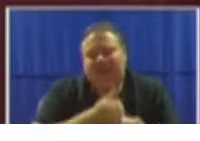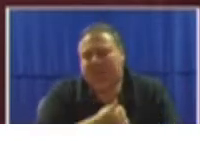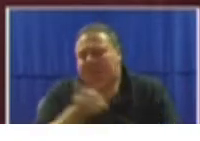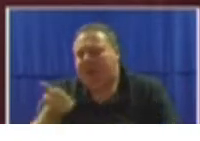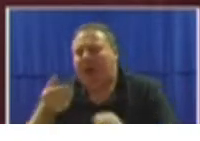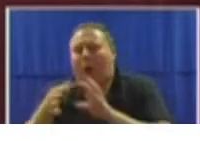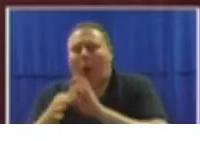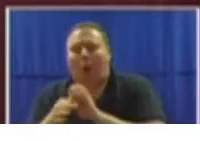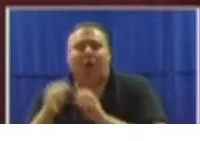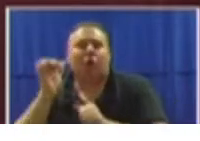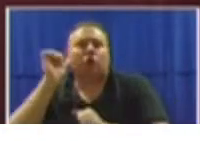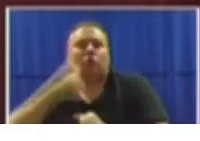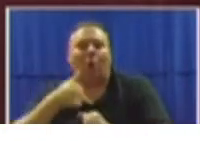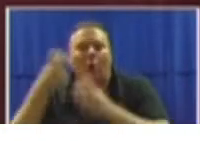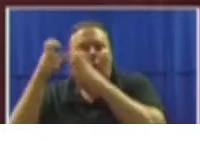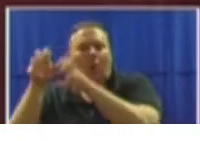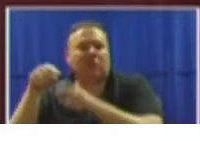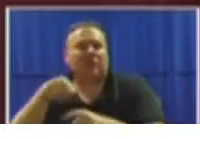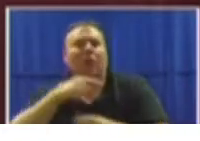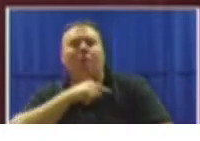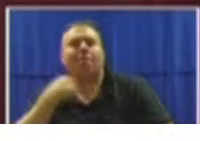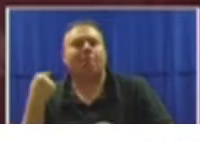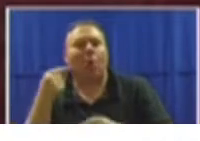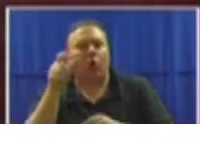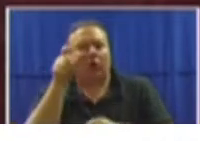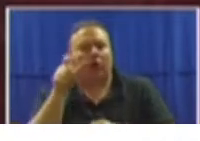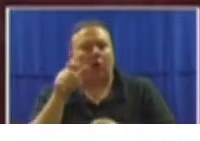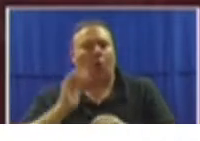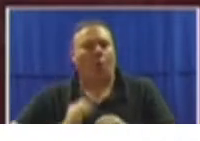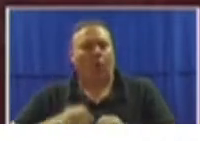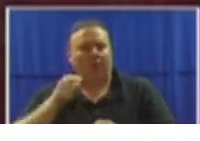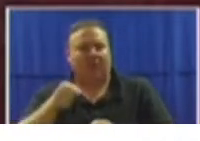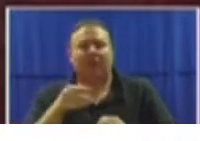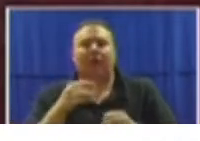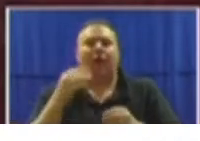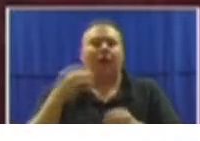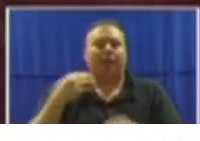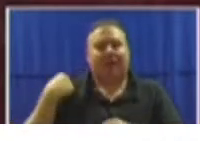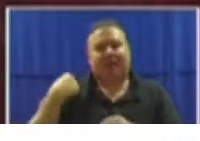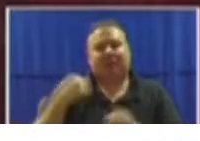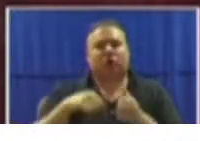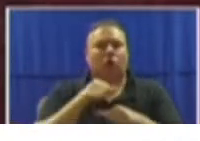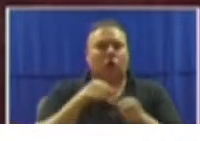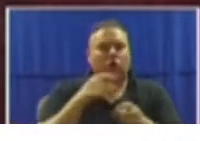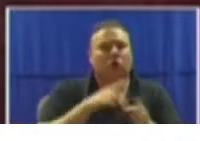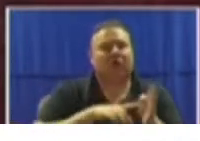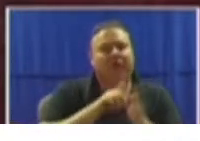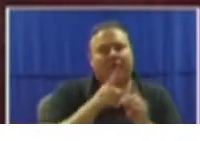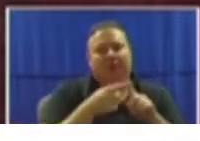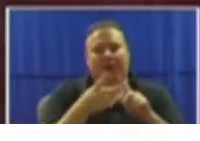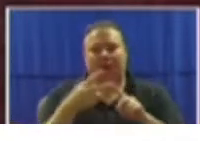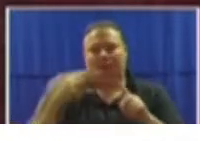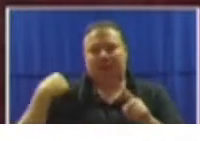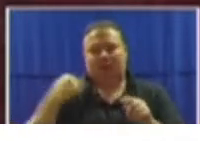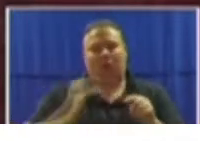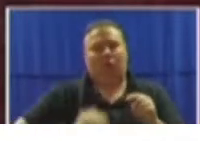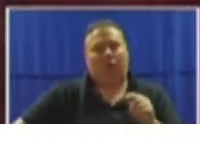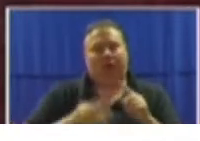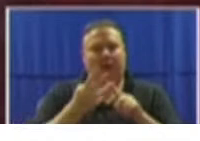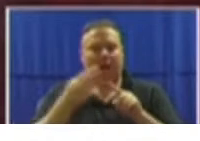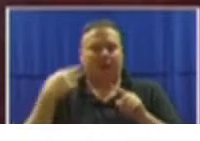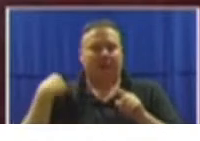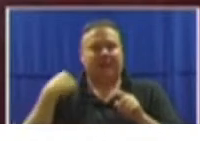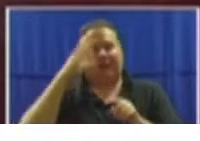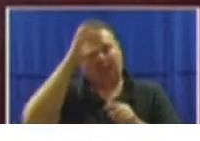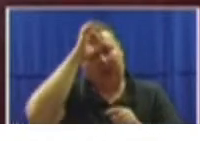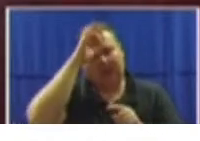woman is killed by that monster, the Minister of Social Development, the Minister of Women, the Minister of Police, the Minister of